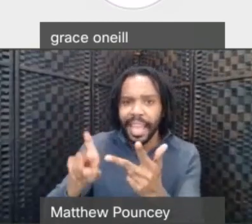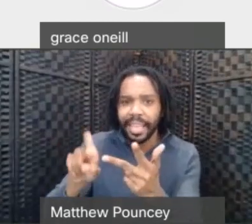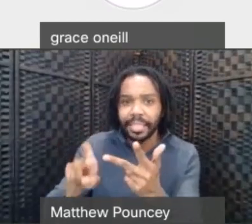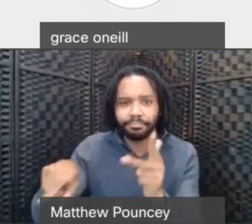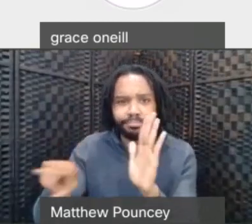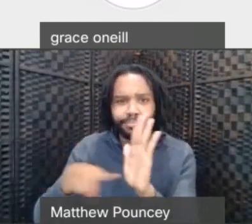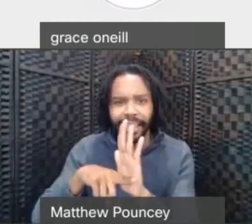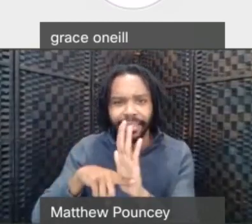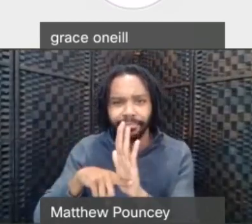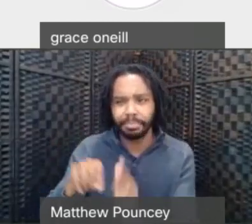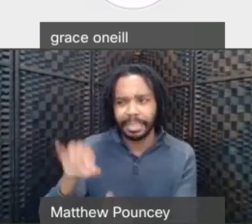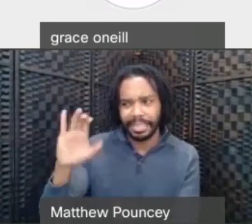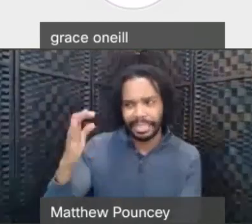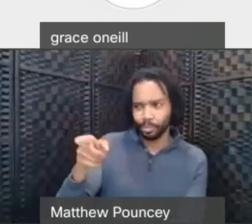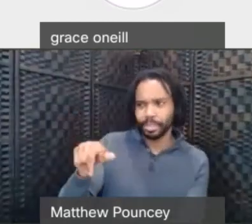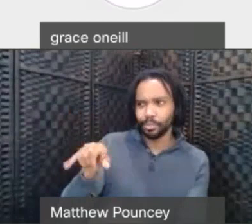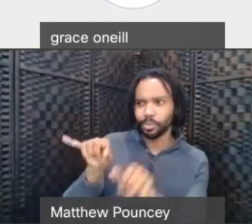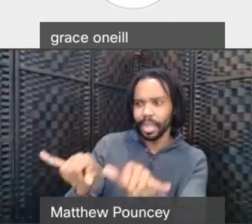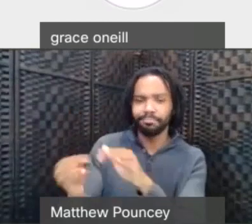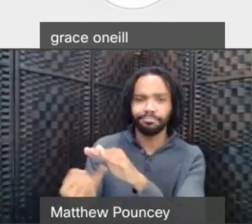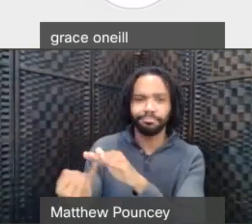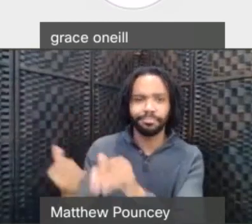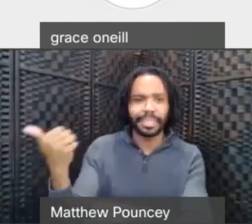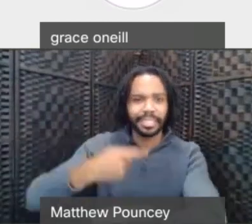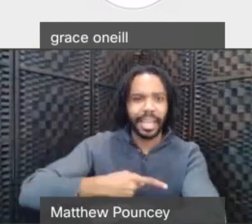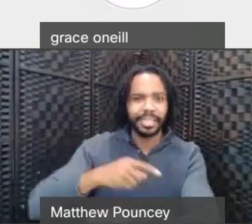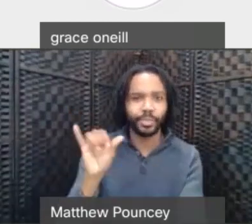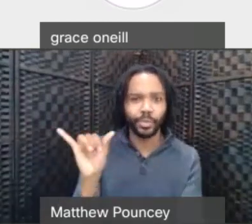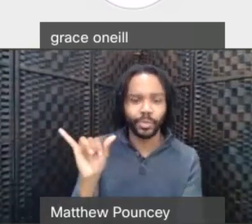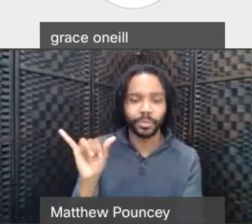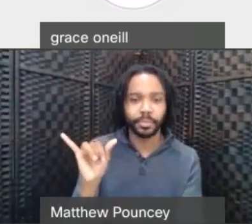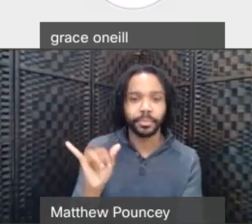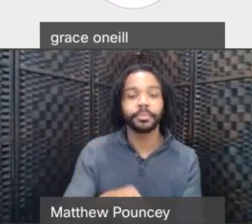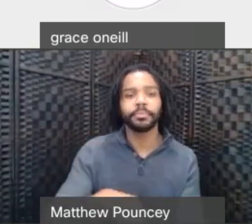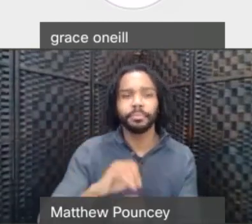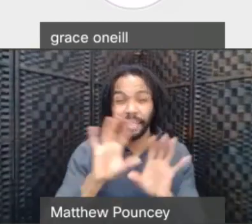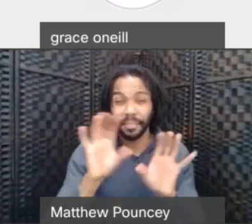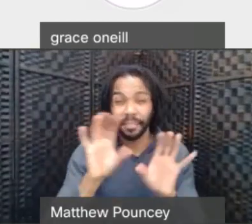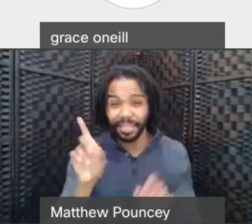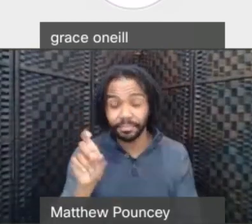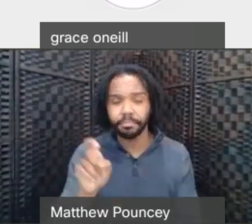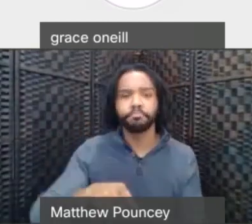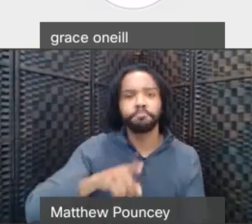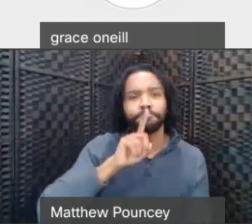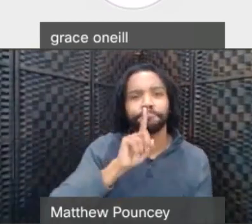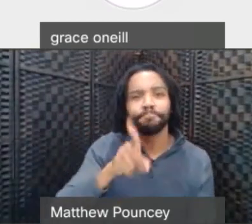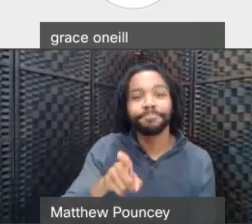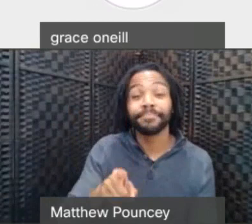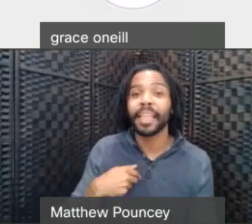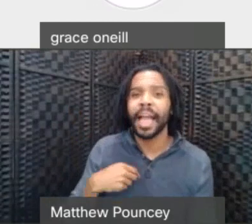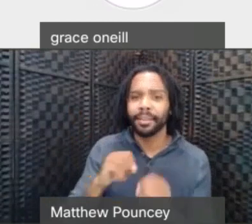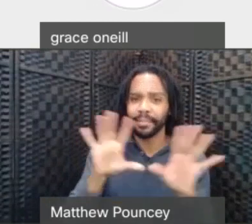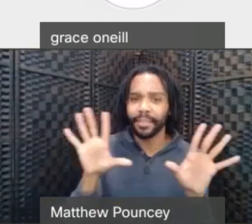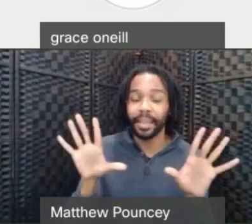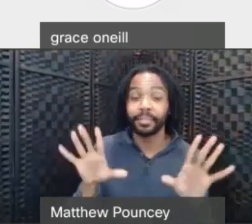this as well. Please clarify. Sure. So first, I'd like to just clarify that there's a difference between isolation